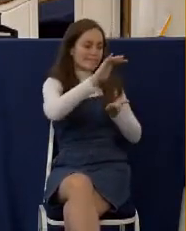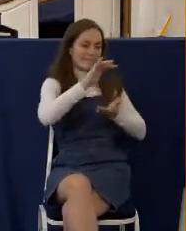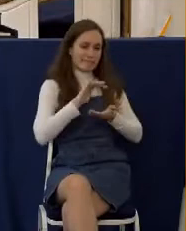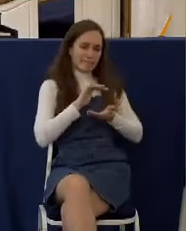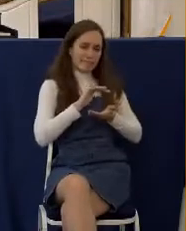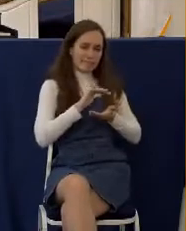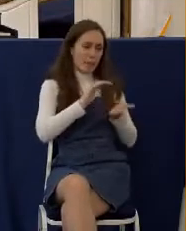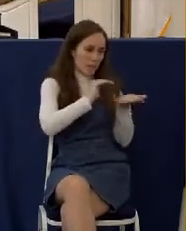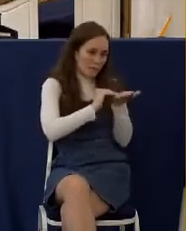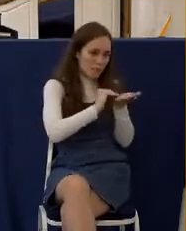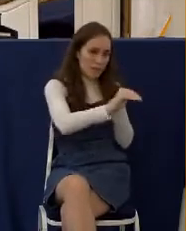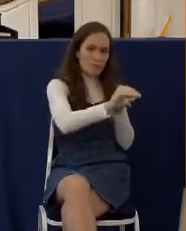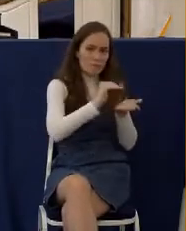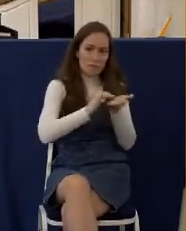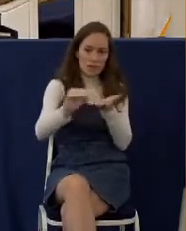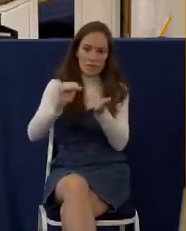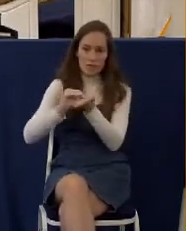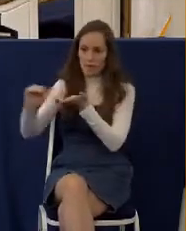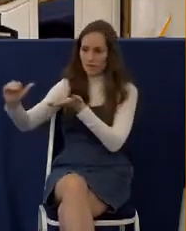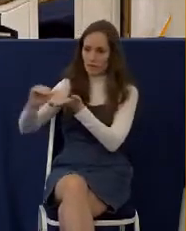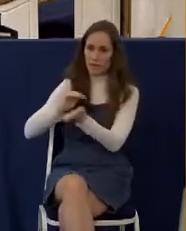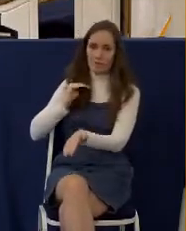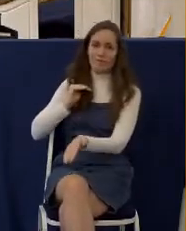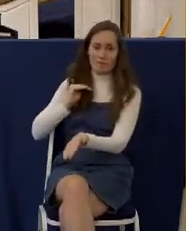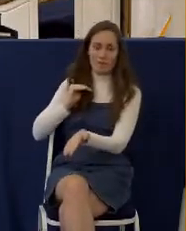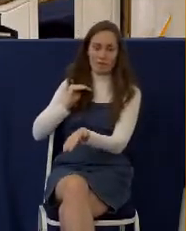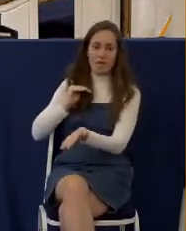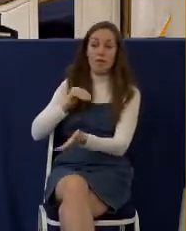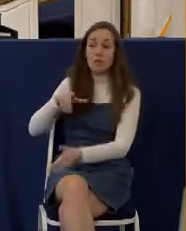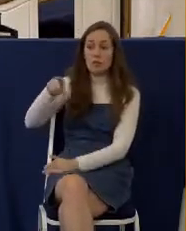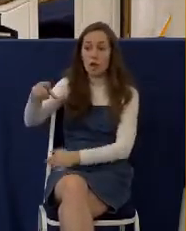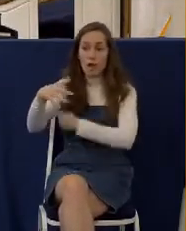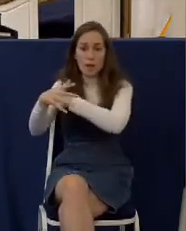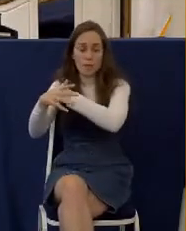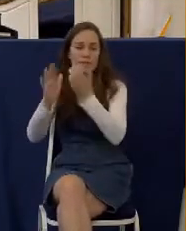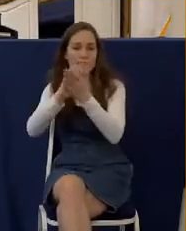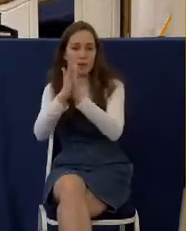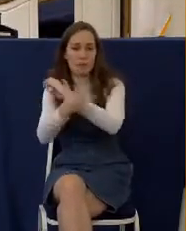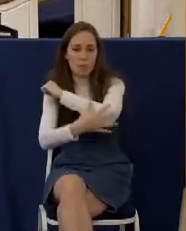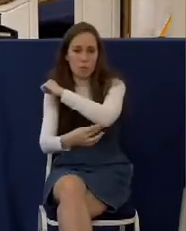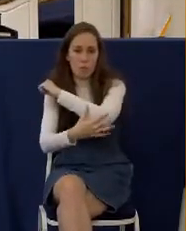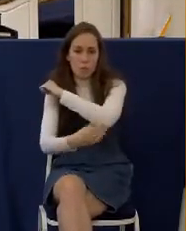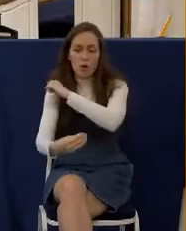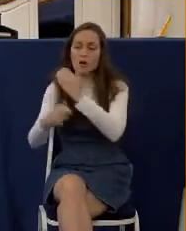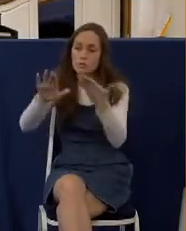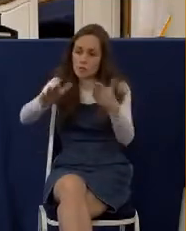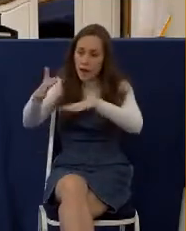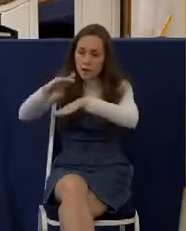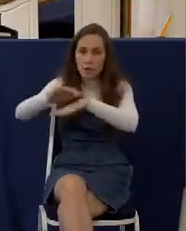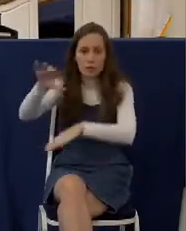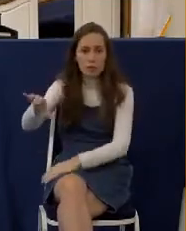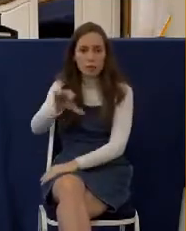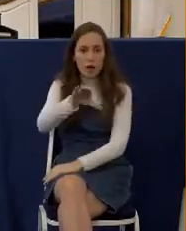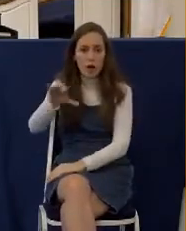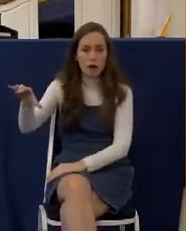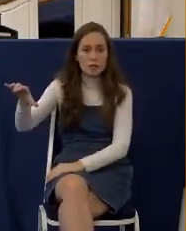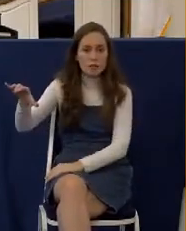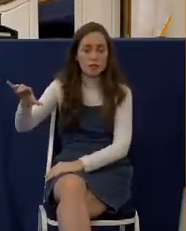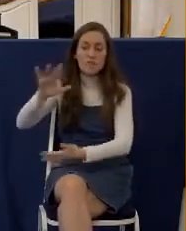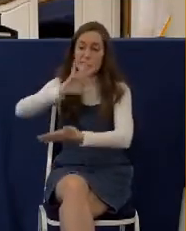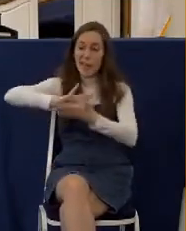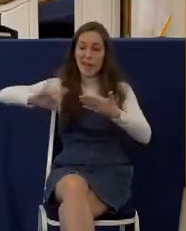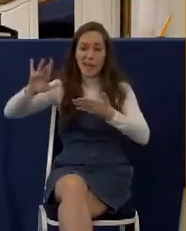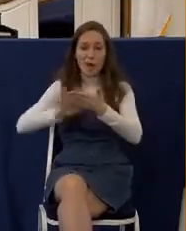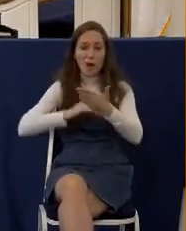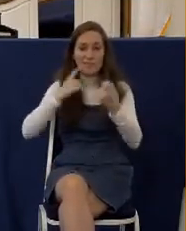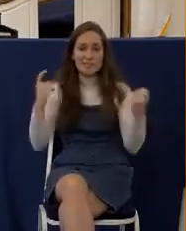poverty, his death on the cross, he paid your sin debt. And you know what? When you come to Jesus and you're forgiven,